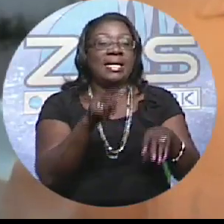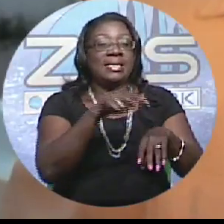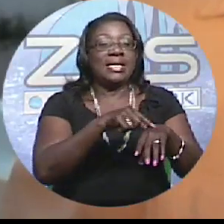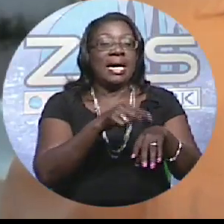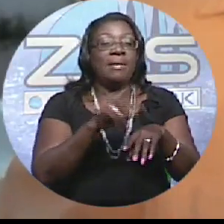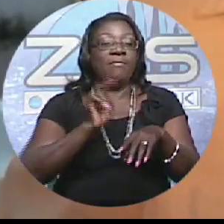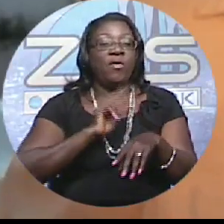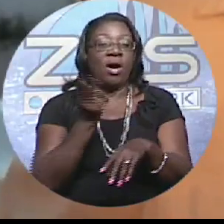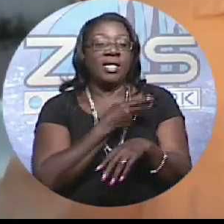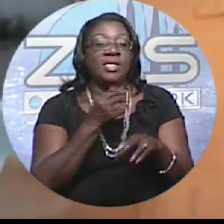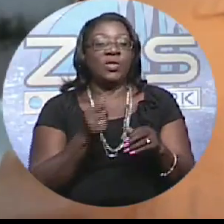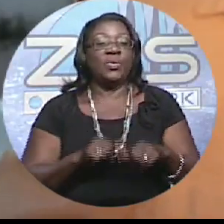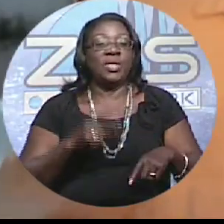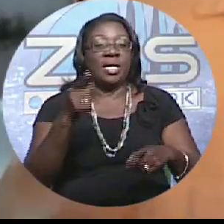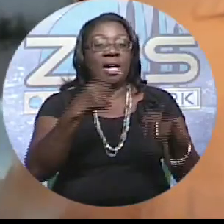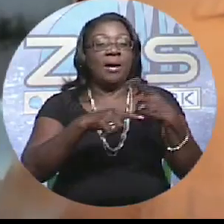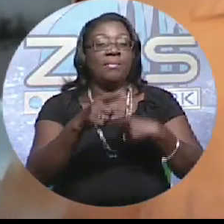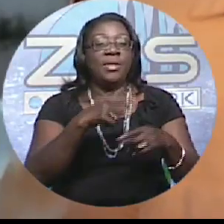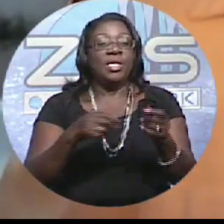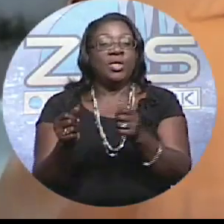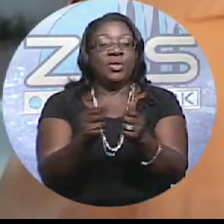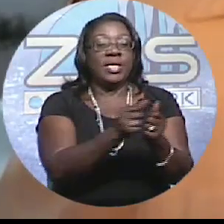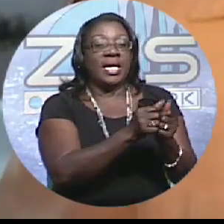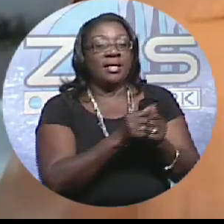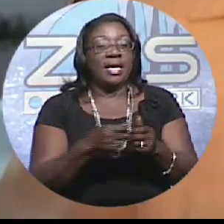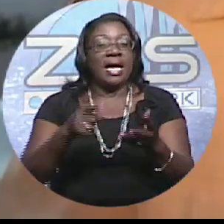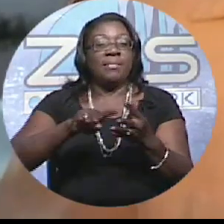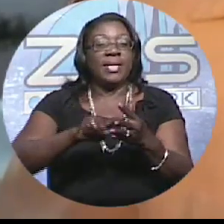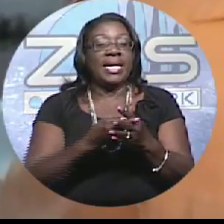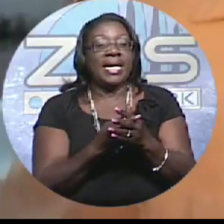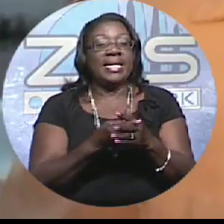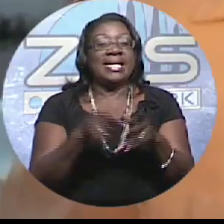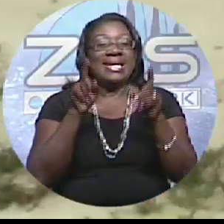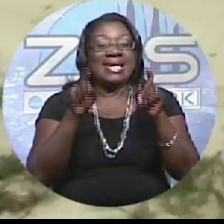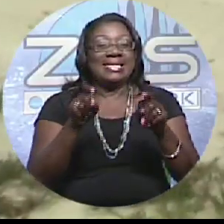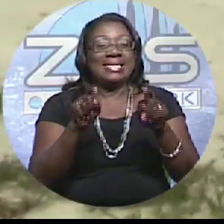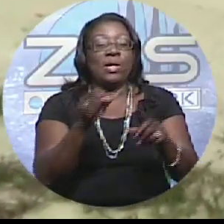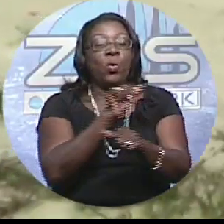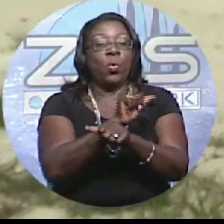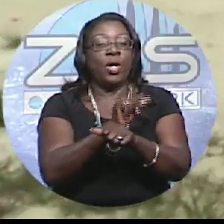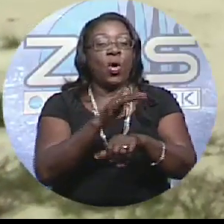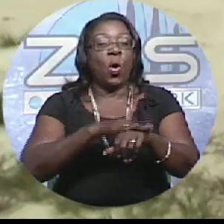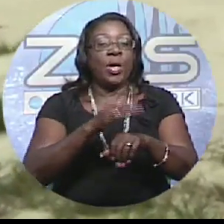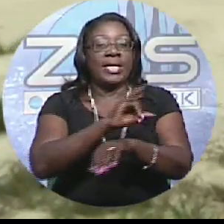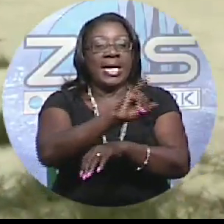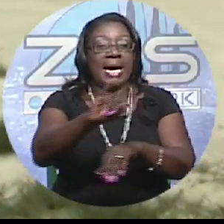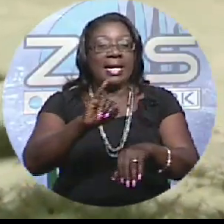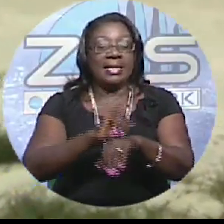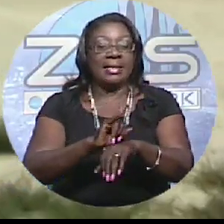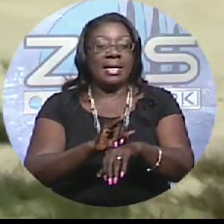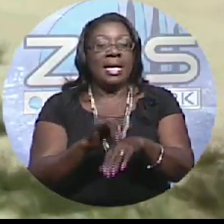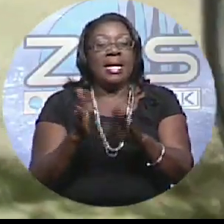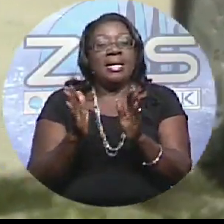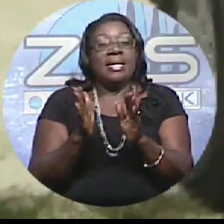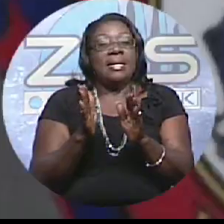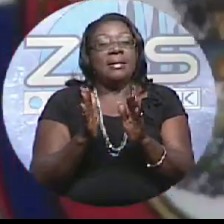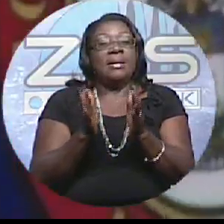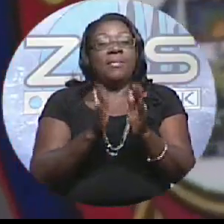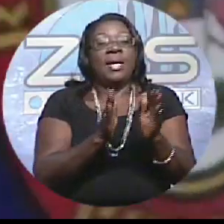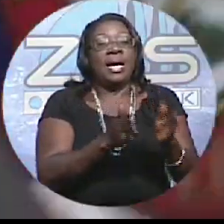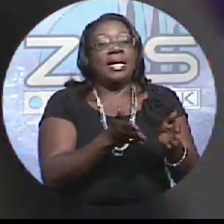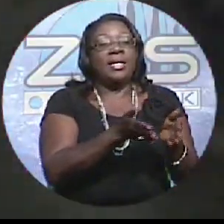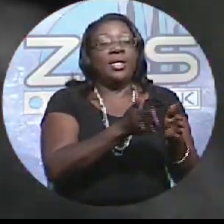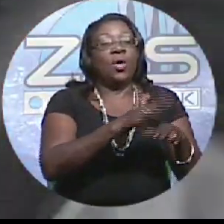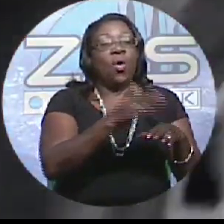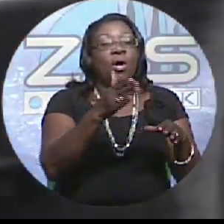come together and to begin the necessary work on the island. In fact, the plan called for watercraft in the event there